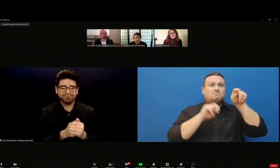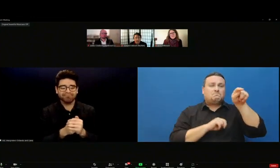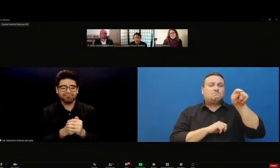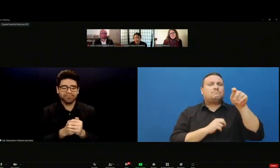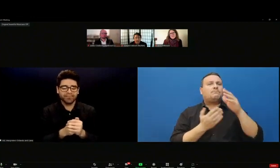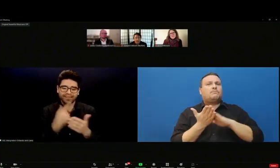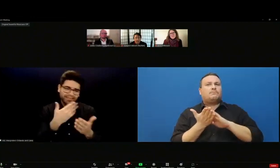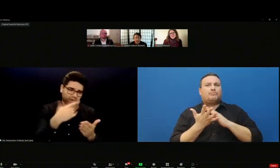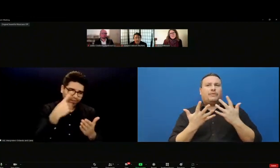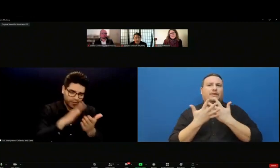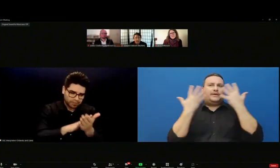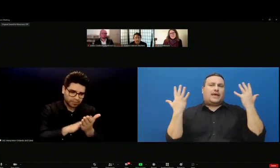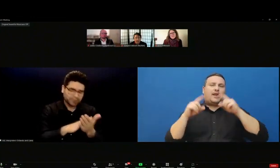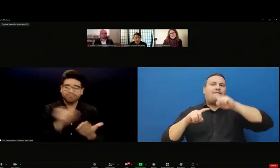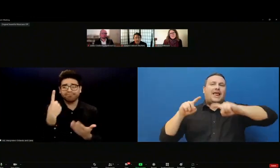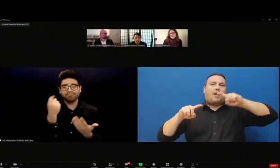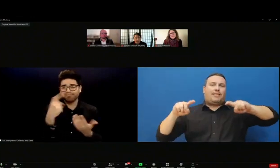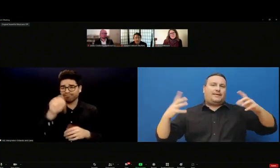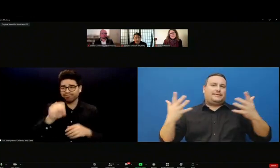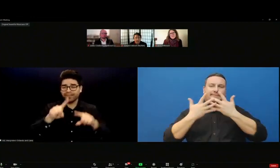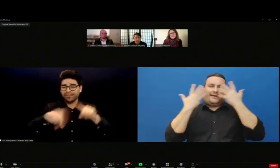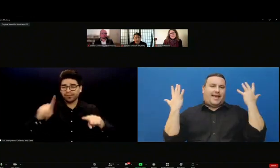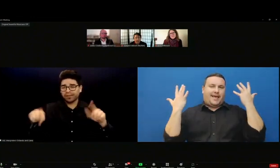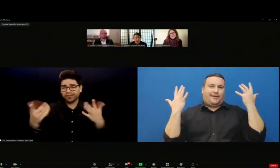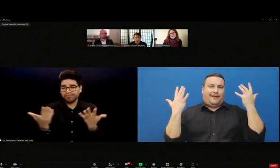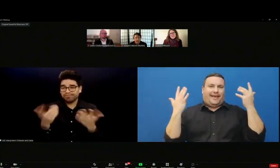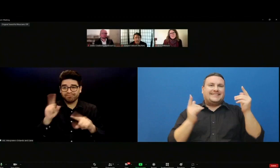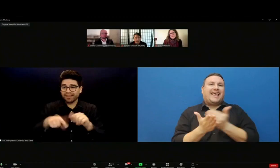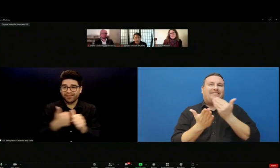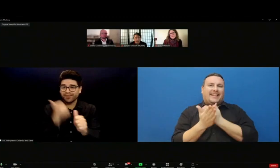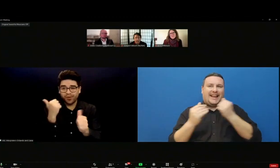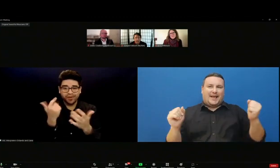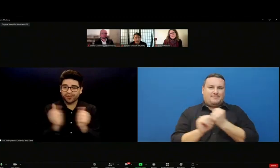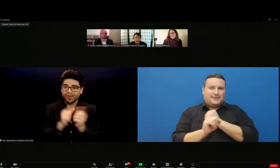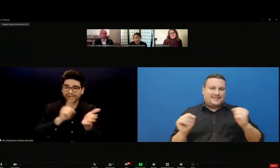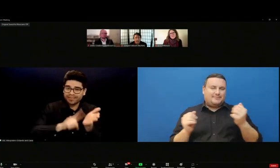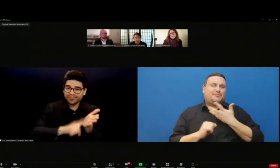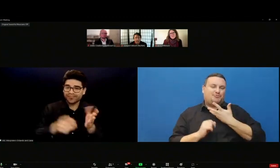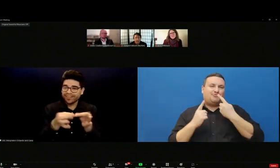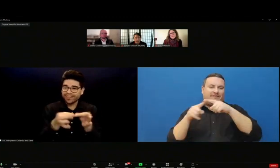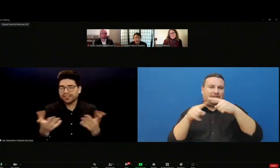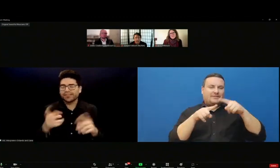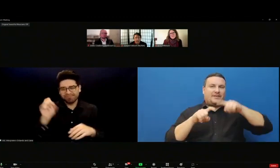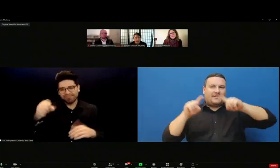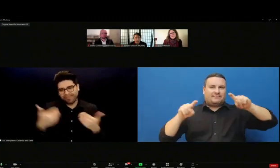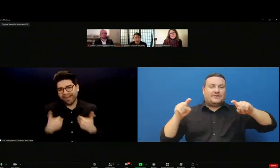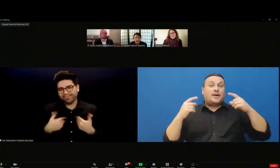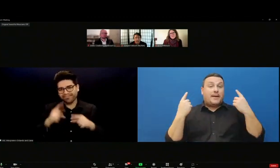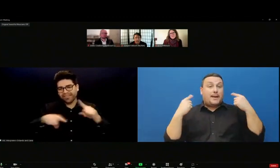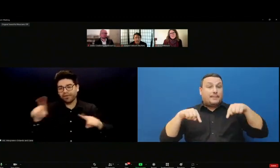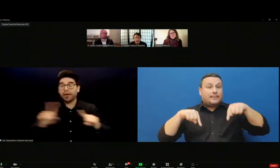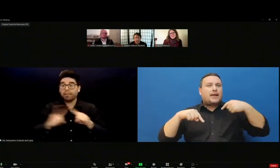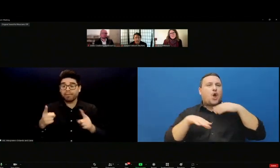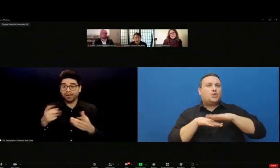inevitable, especially in research on language. So, of course, there was variability. But exactly for this reason, I used